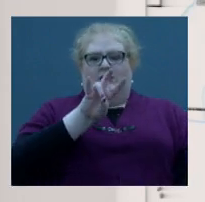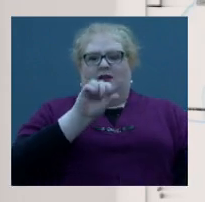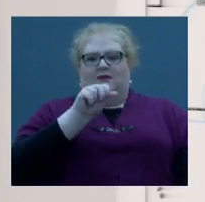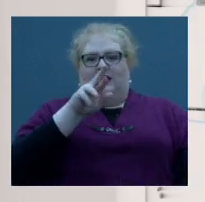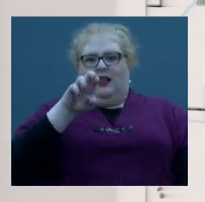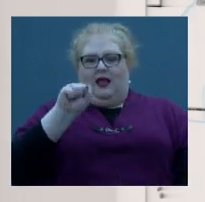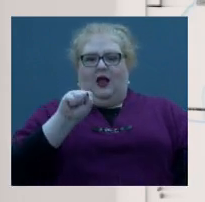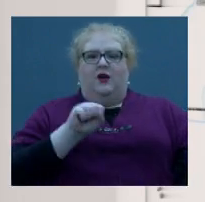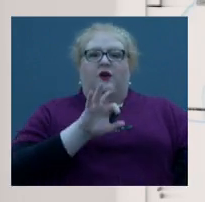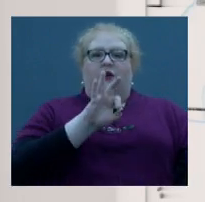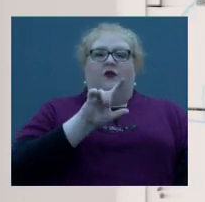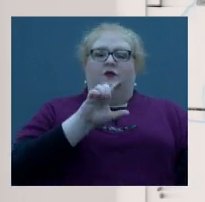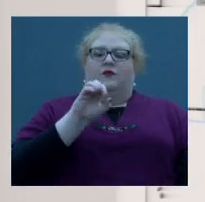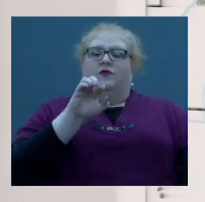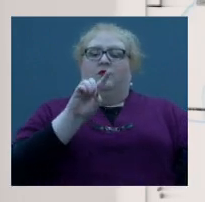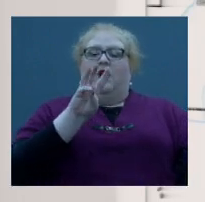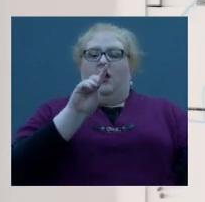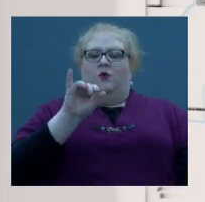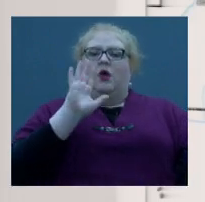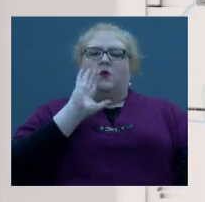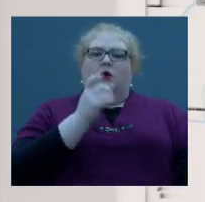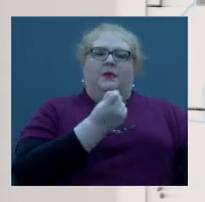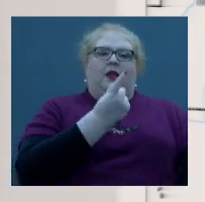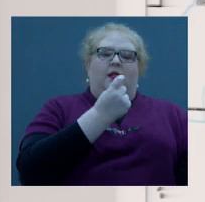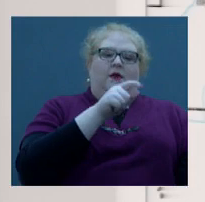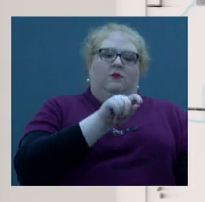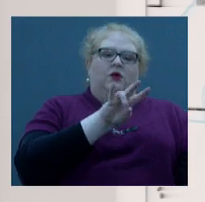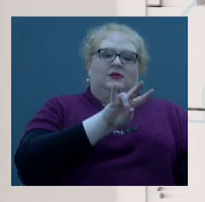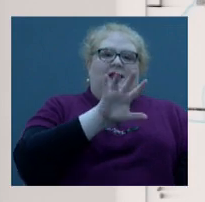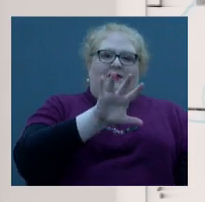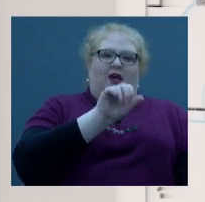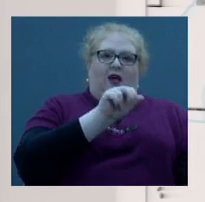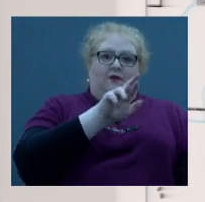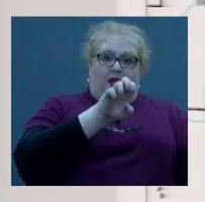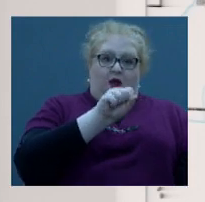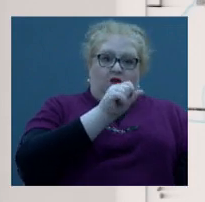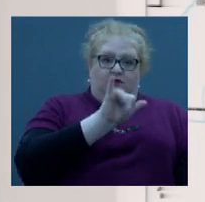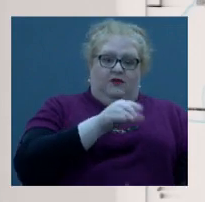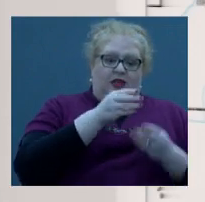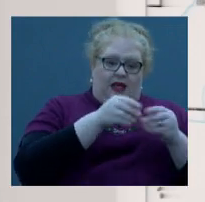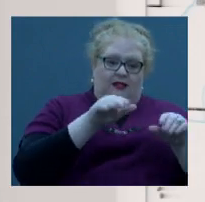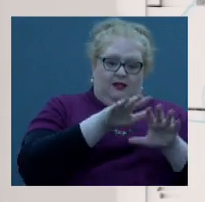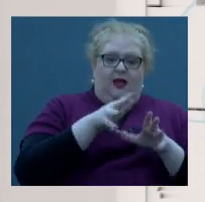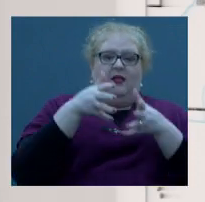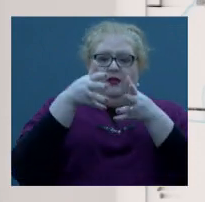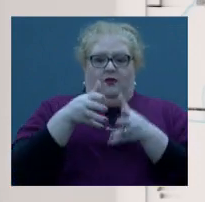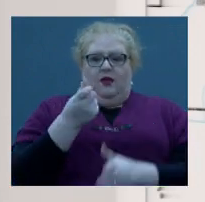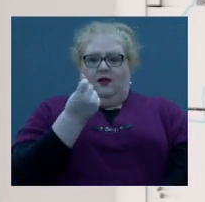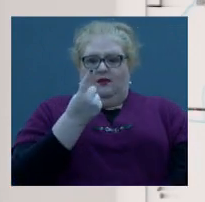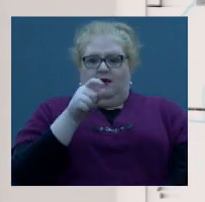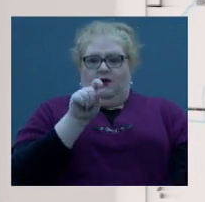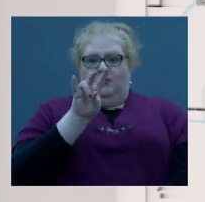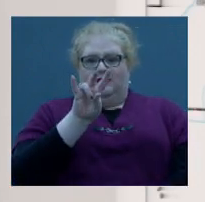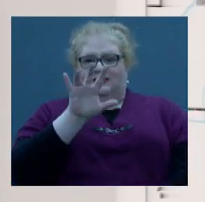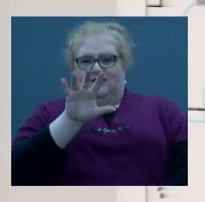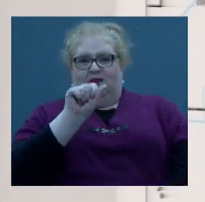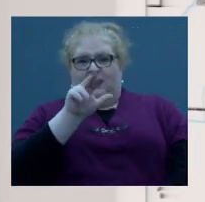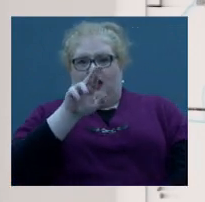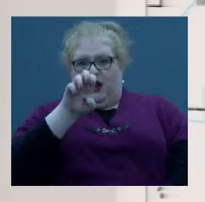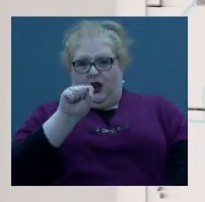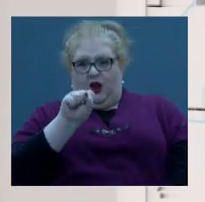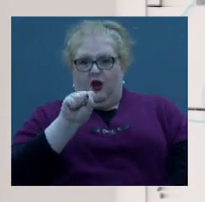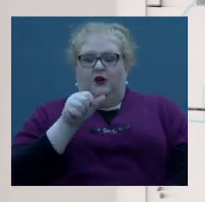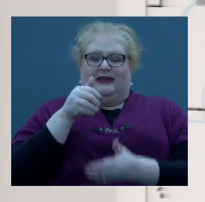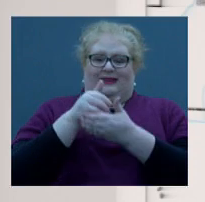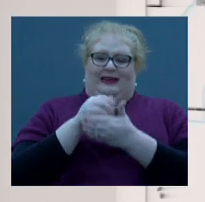open space would have taken up 11.75 acres of land. The remaining 11.75 acres of the site located